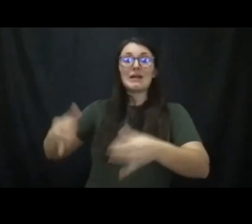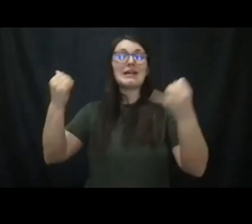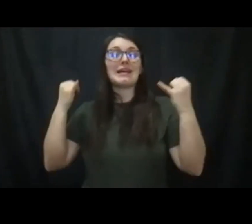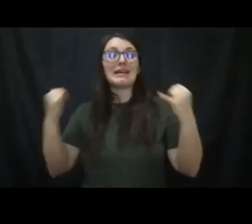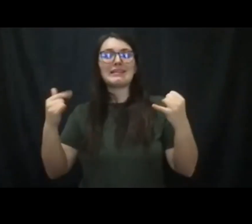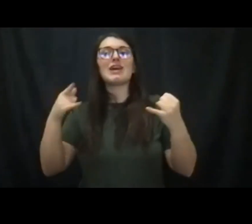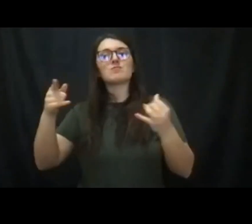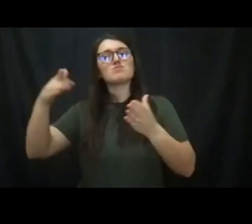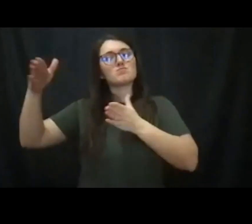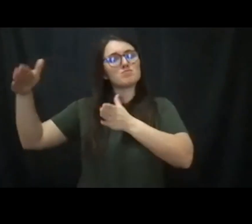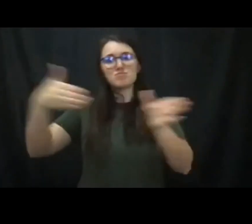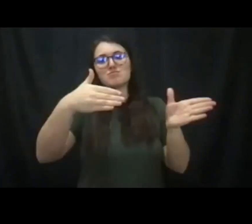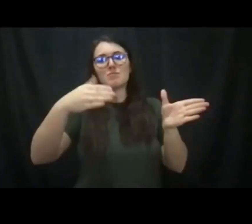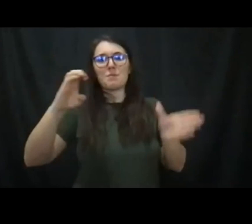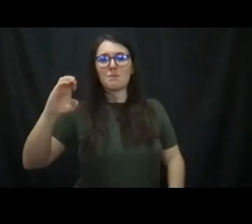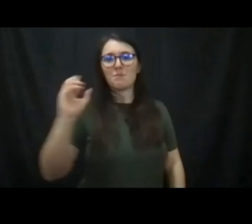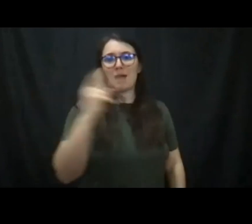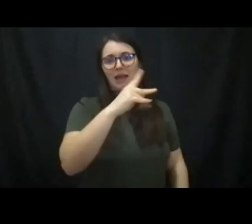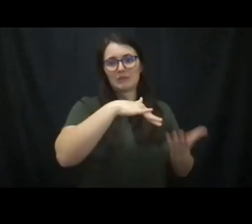home.